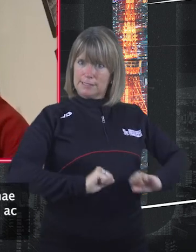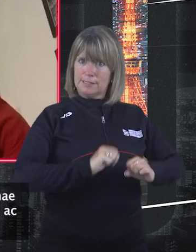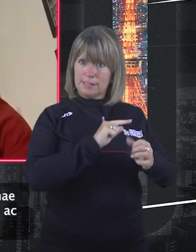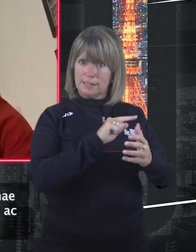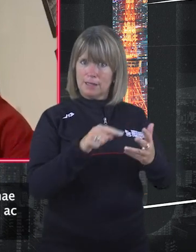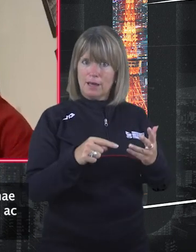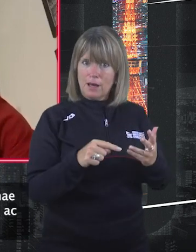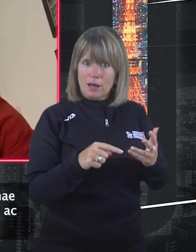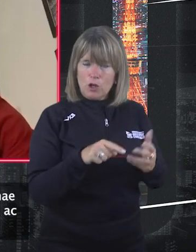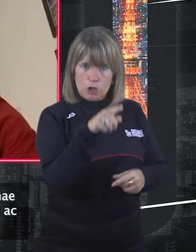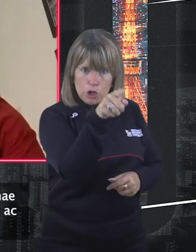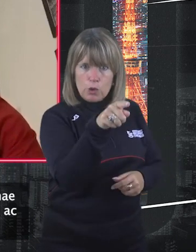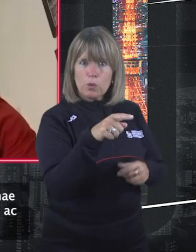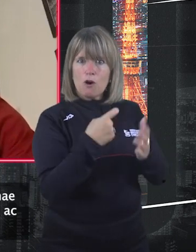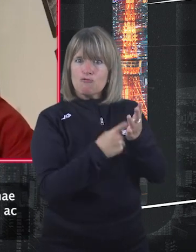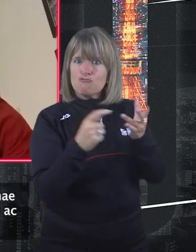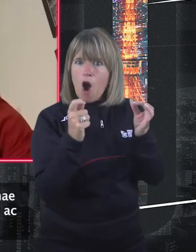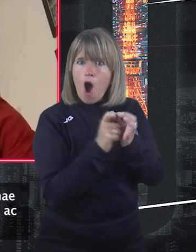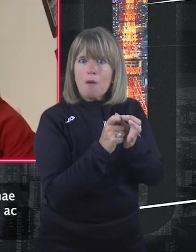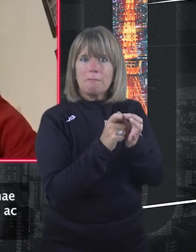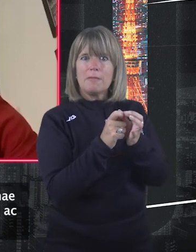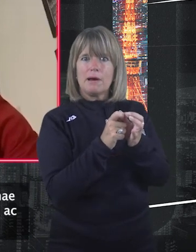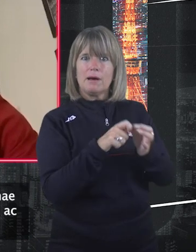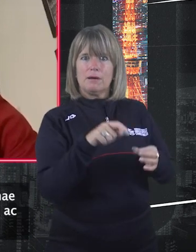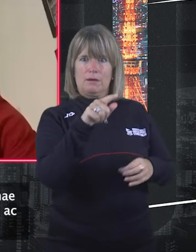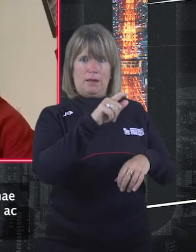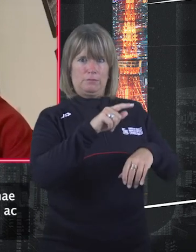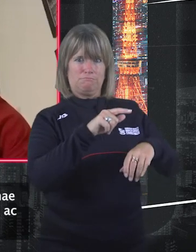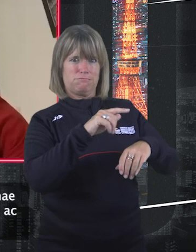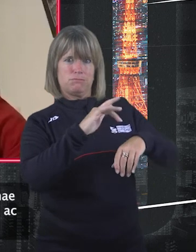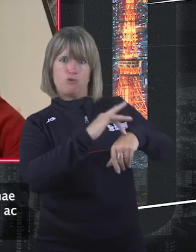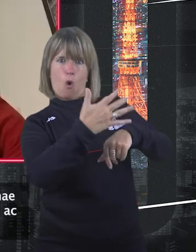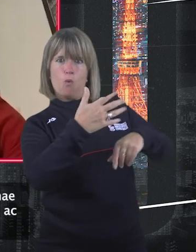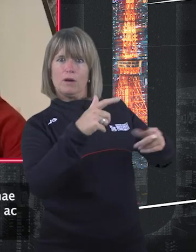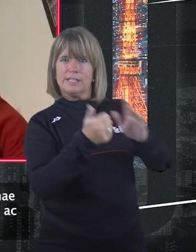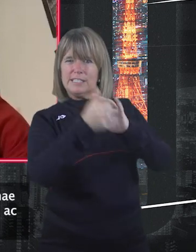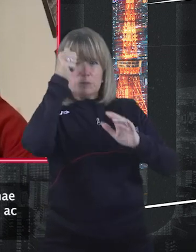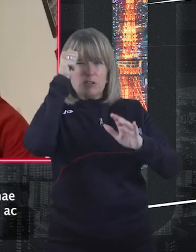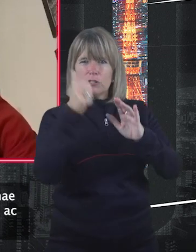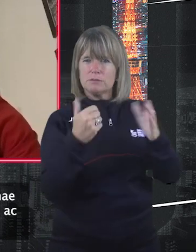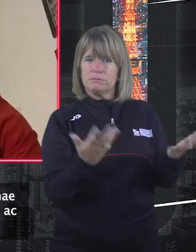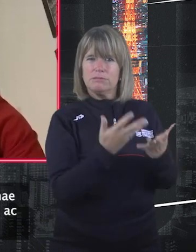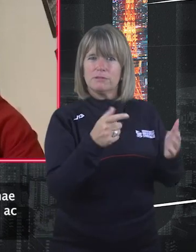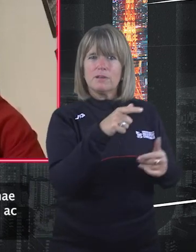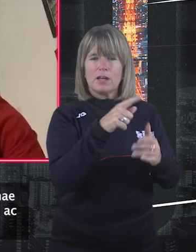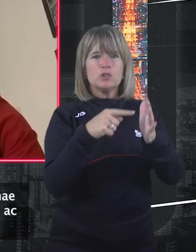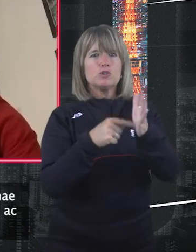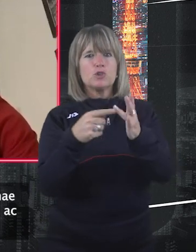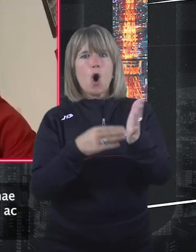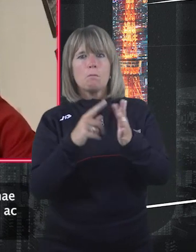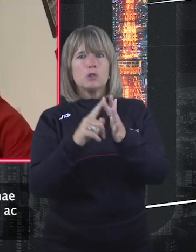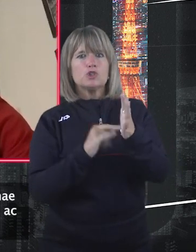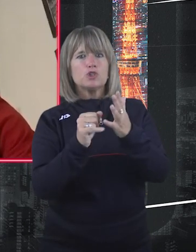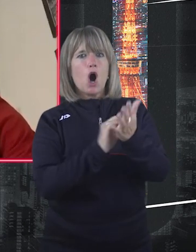are the seasoned pros, the experienced guys, and then Tom and Josh, who are going to make their debut in